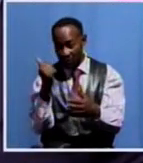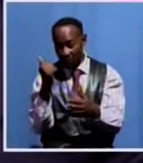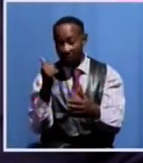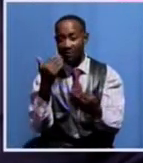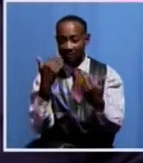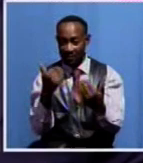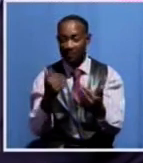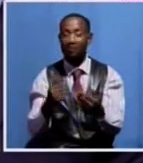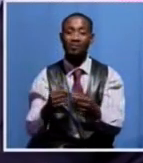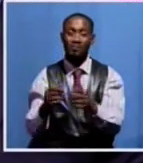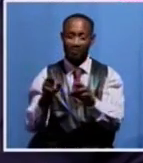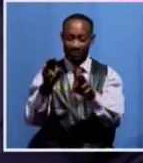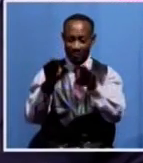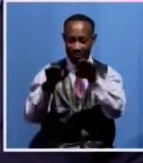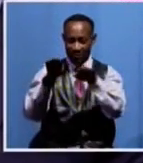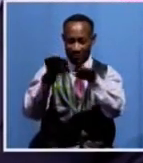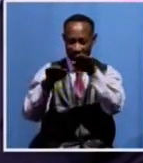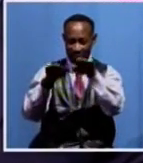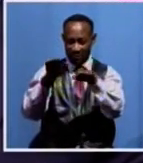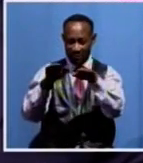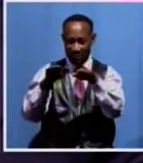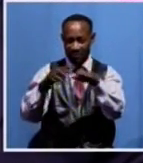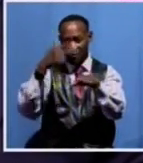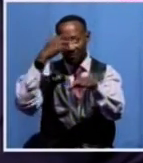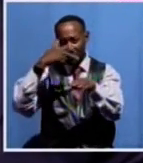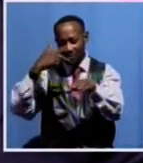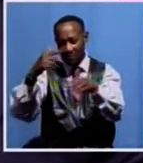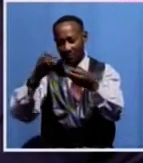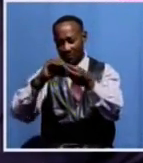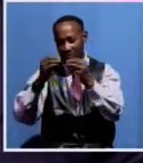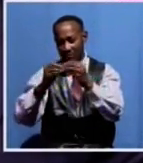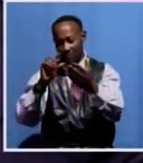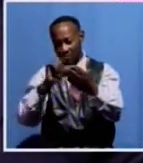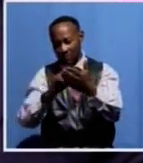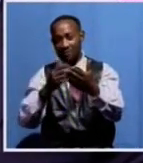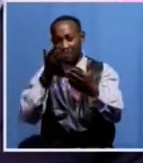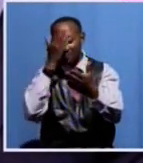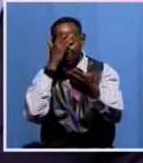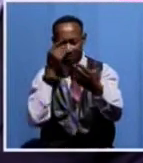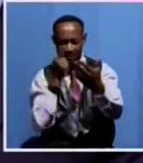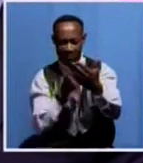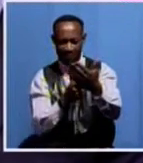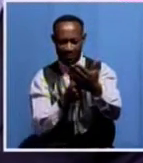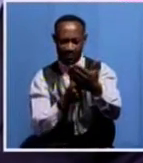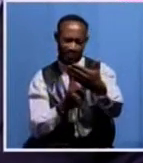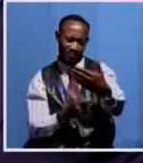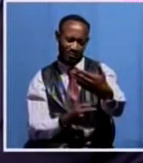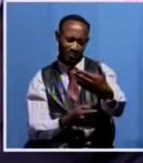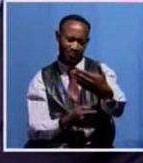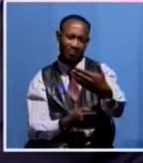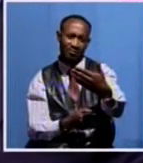can match the registration card number with the person. One of, for example, we found